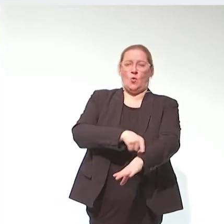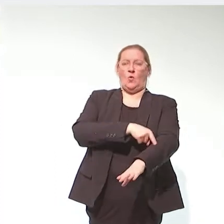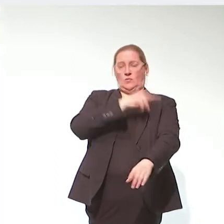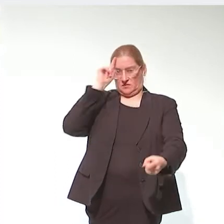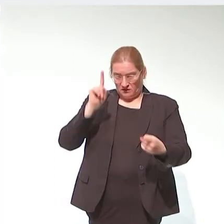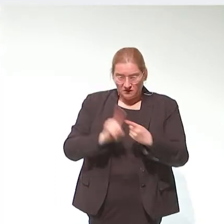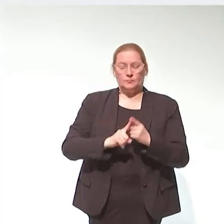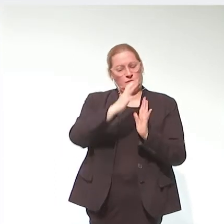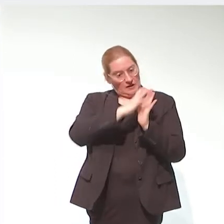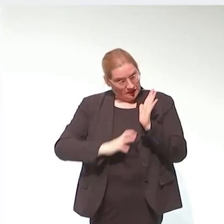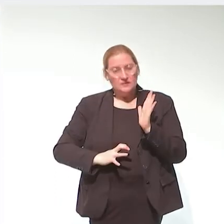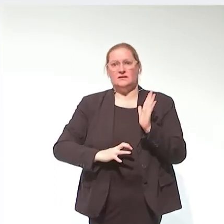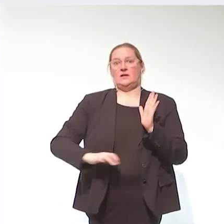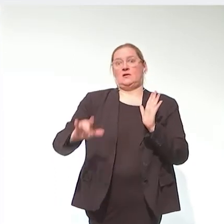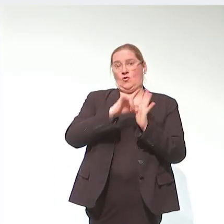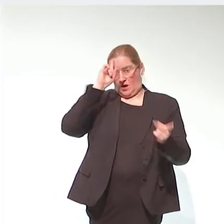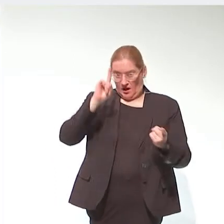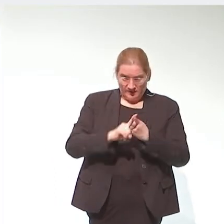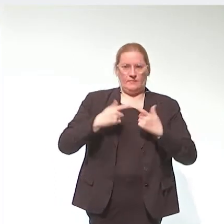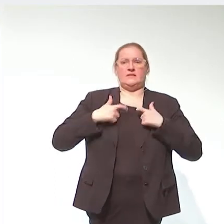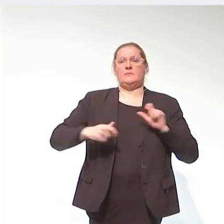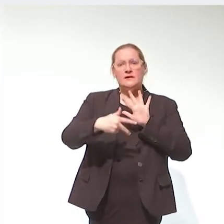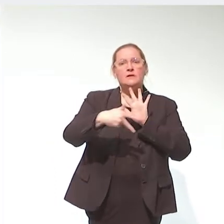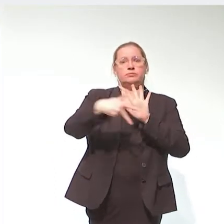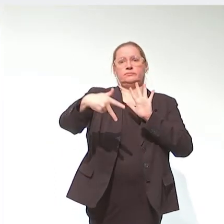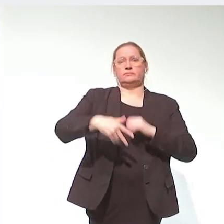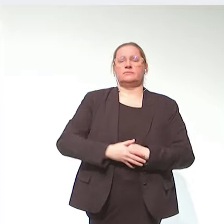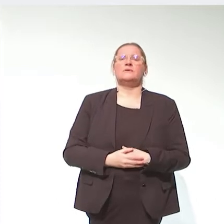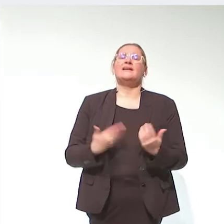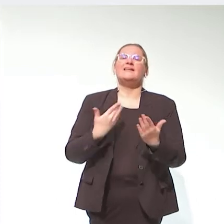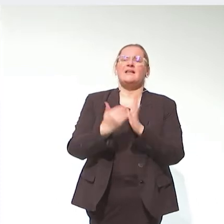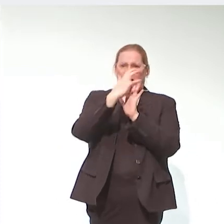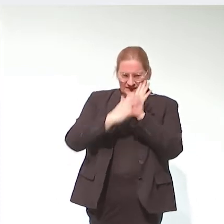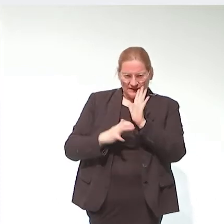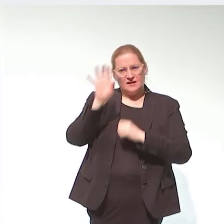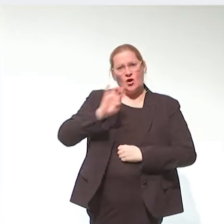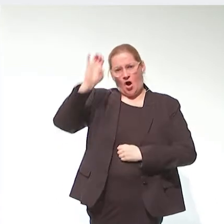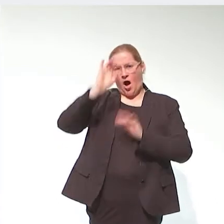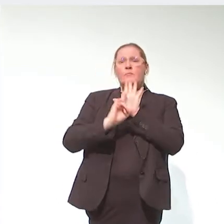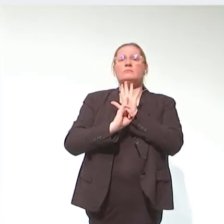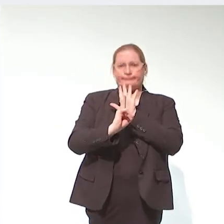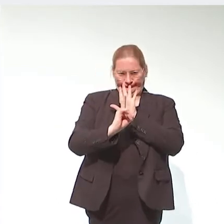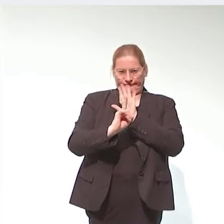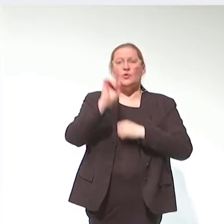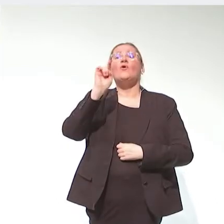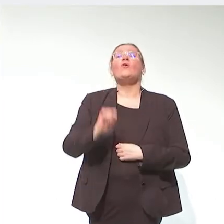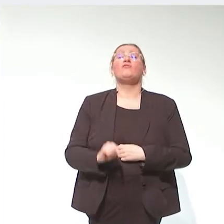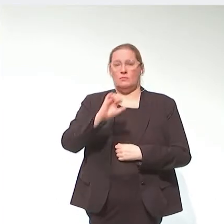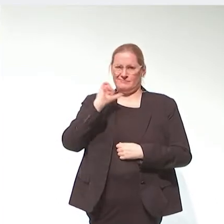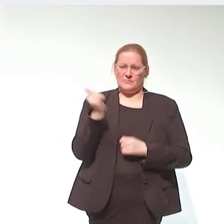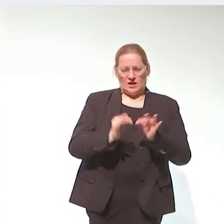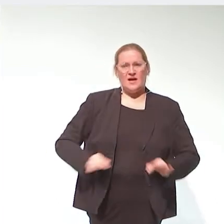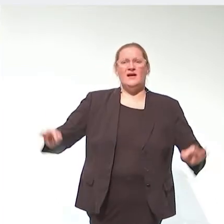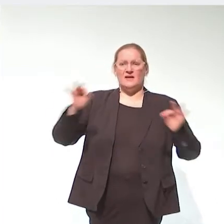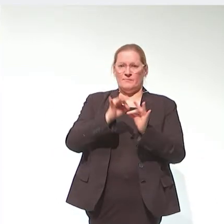directive has to be transposed in the national legislation quite soon, next 3-4 months. So the deadline